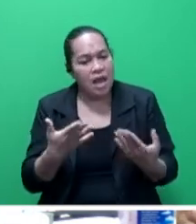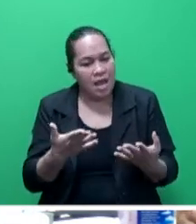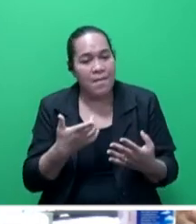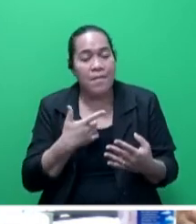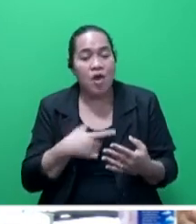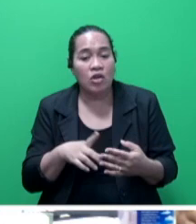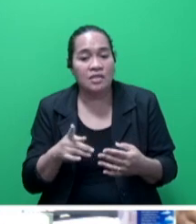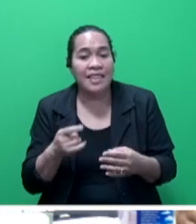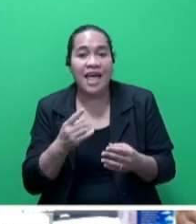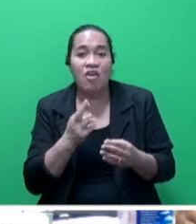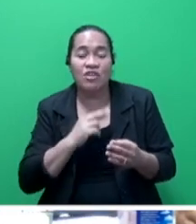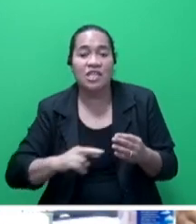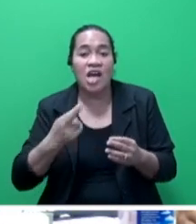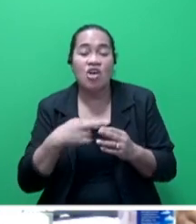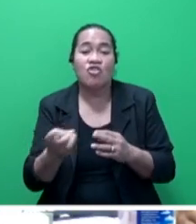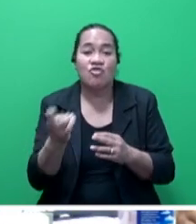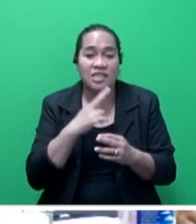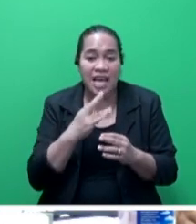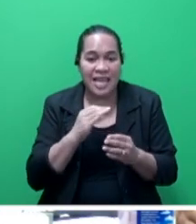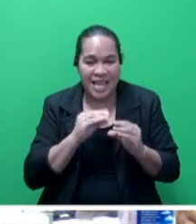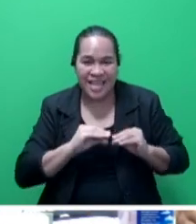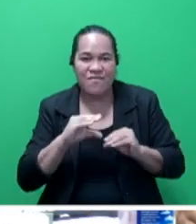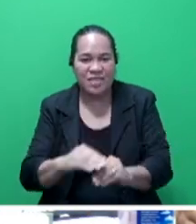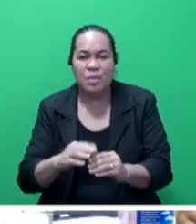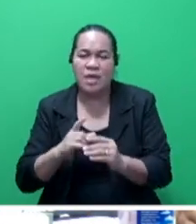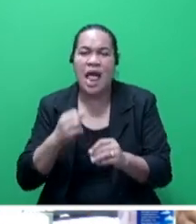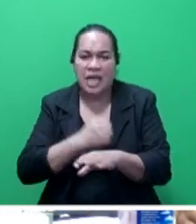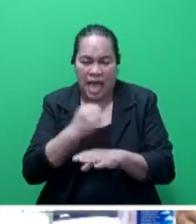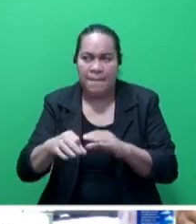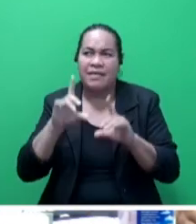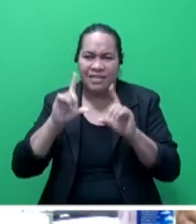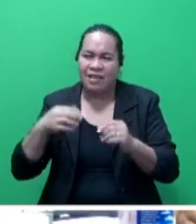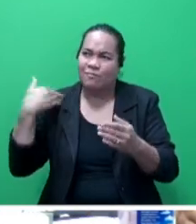return in investment that government has done over the years.